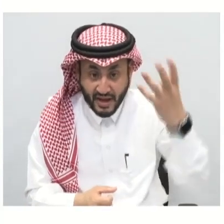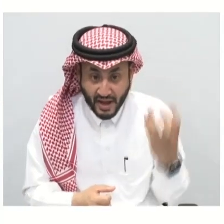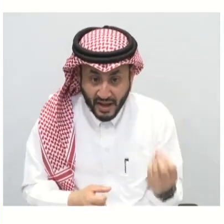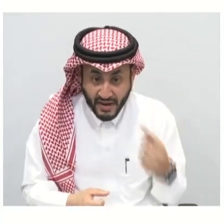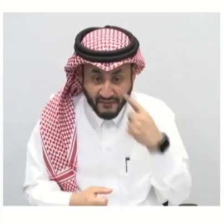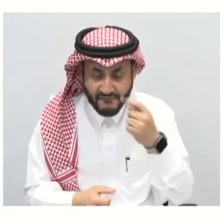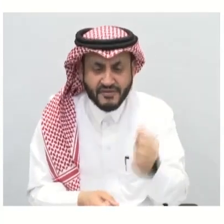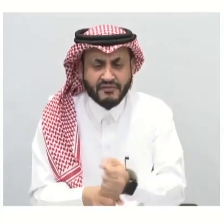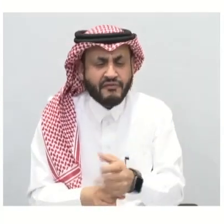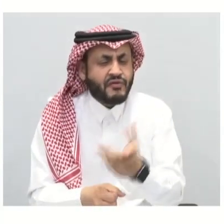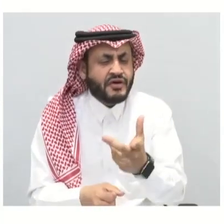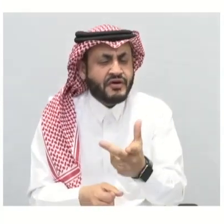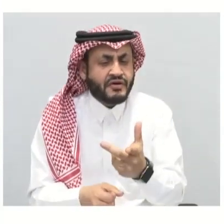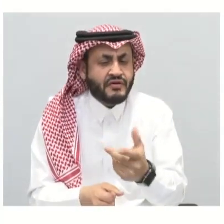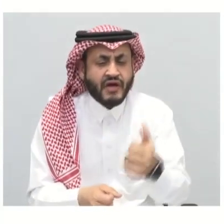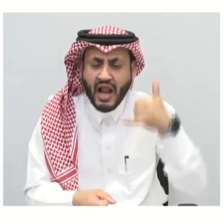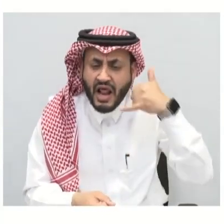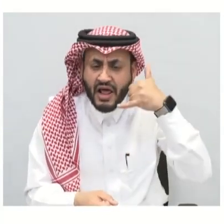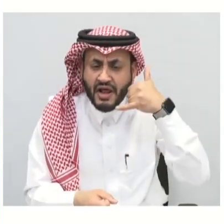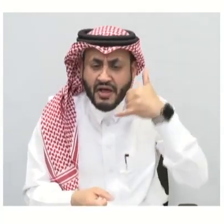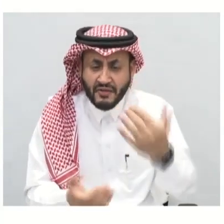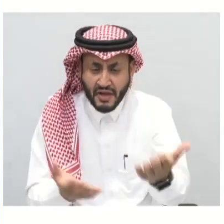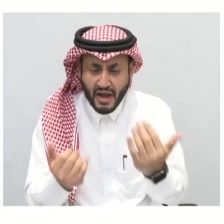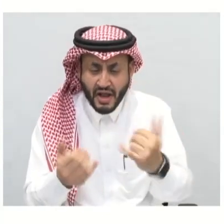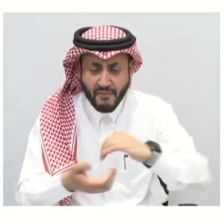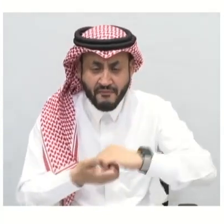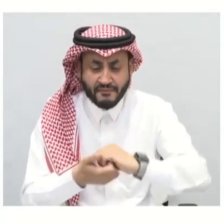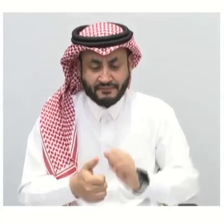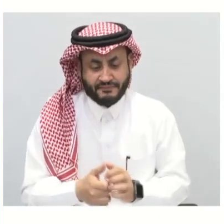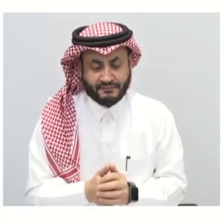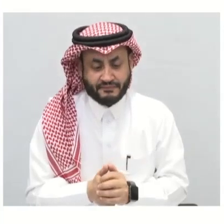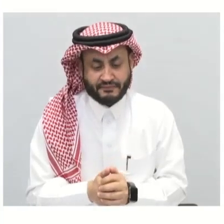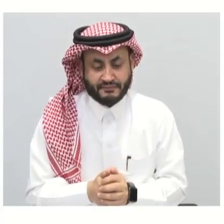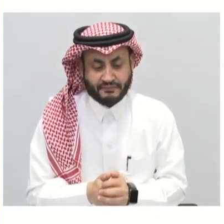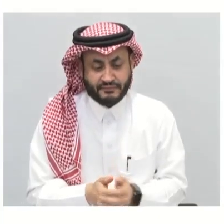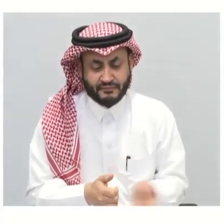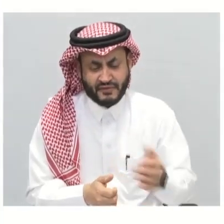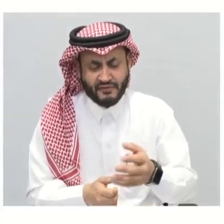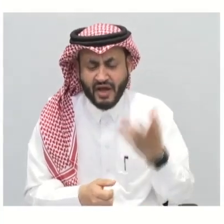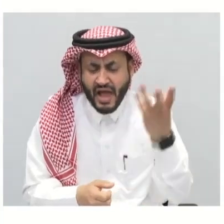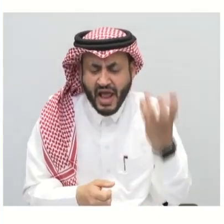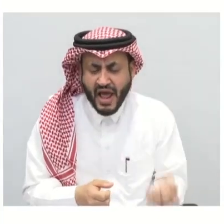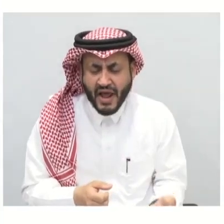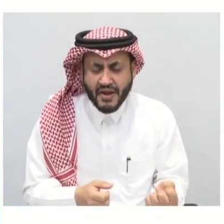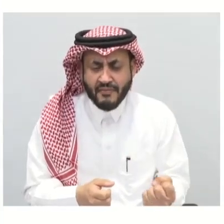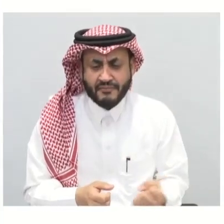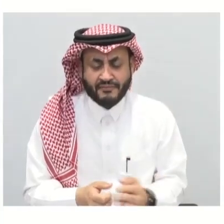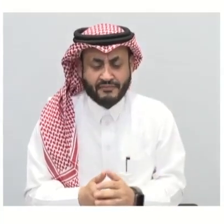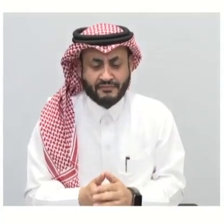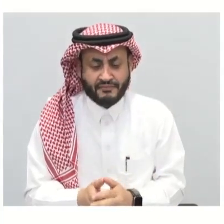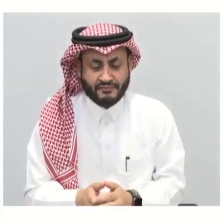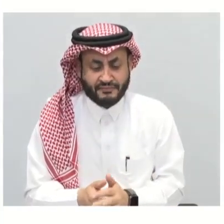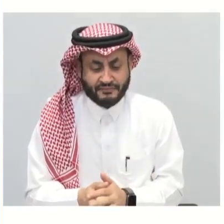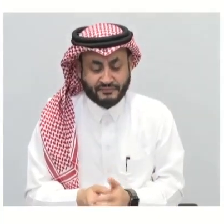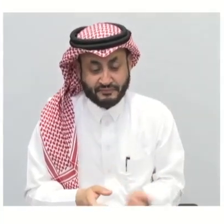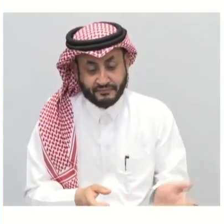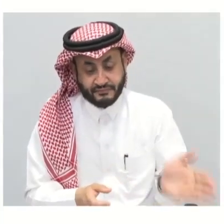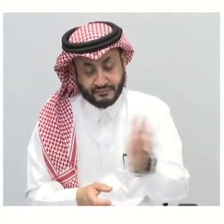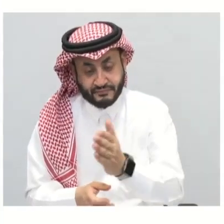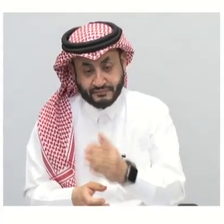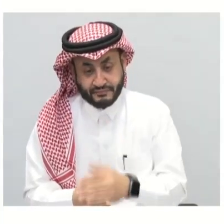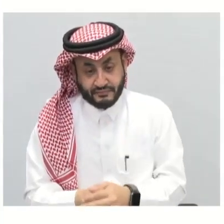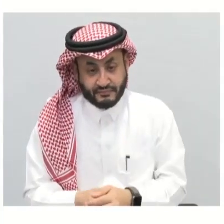evening. Call to invite friends. Also, there is another action on a night, which is book restaurant. On Monday,